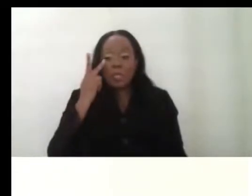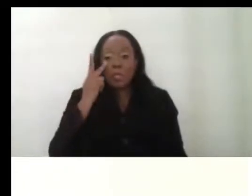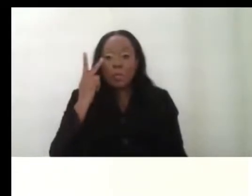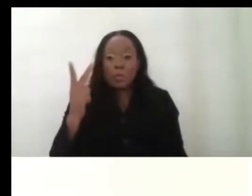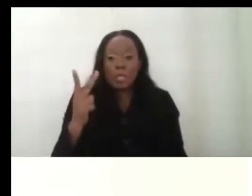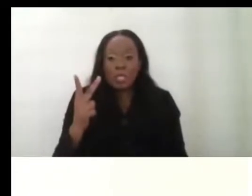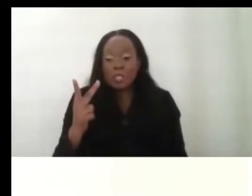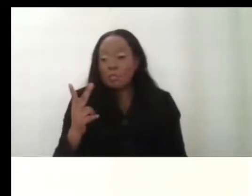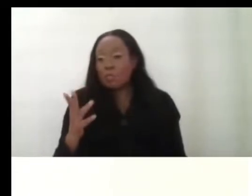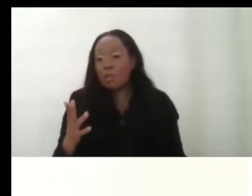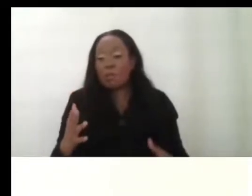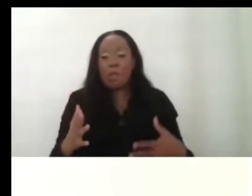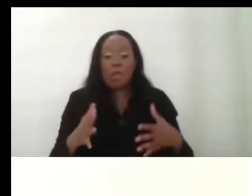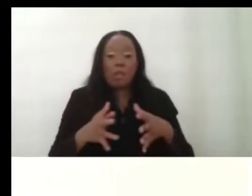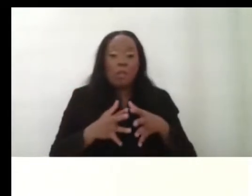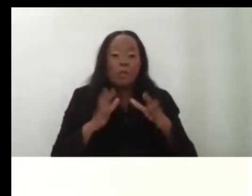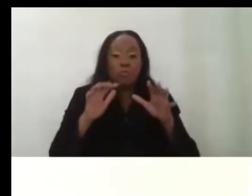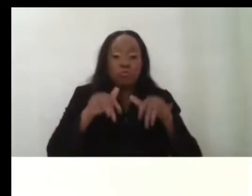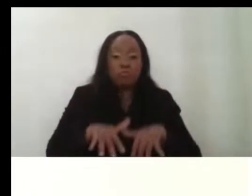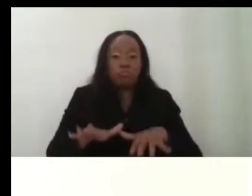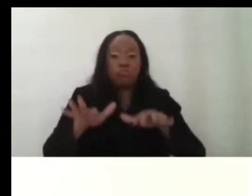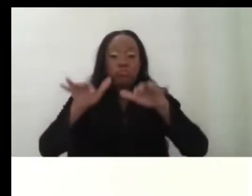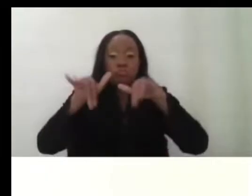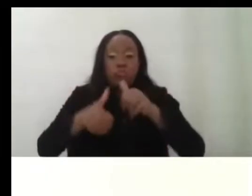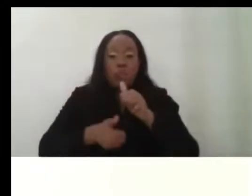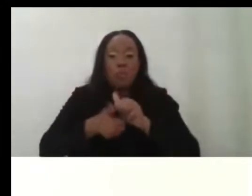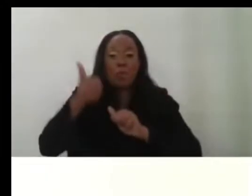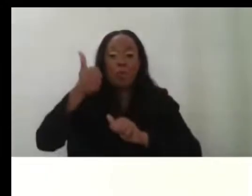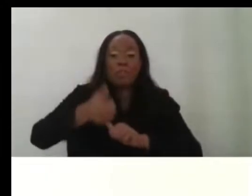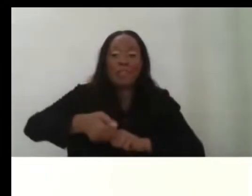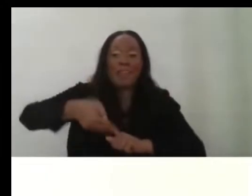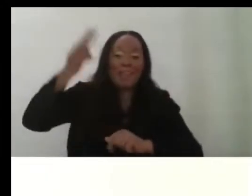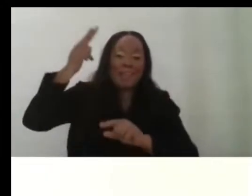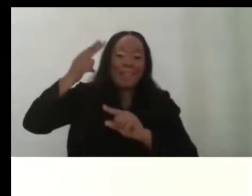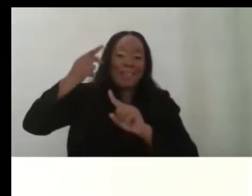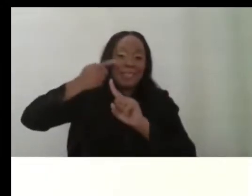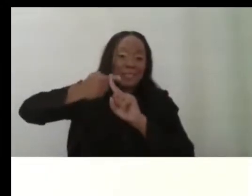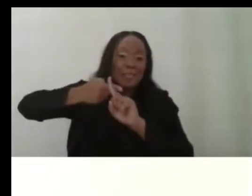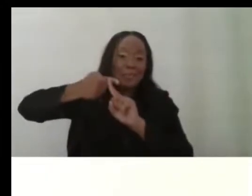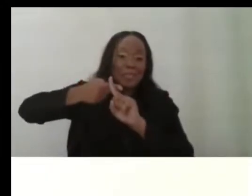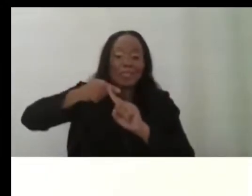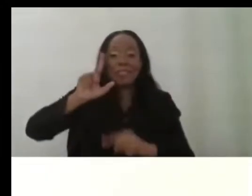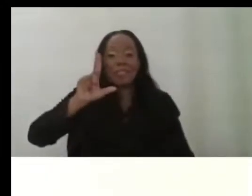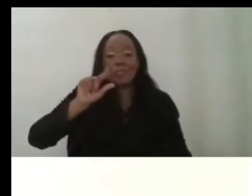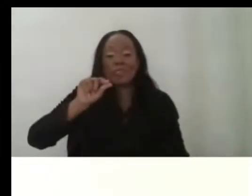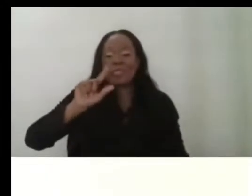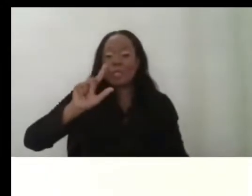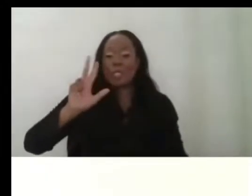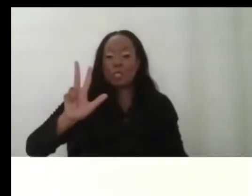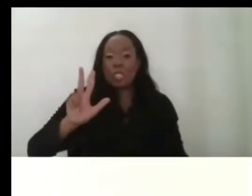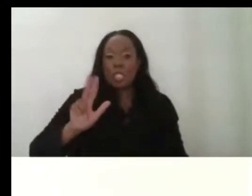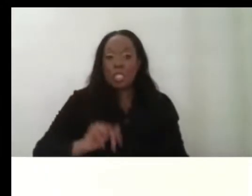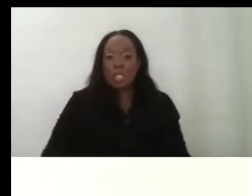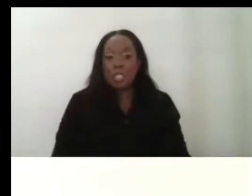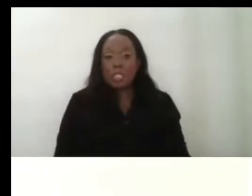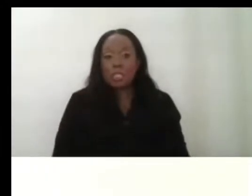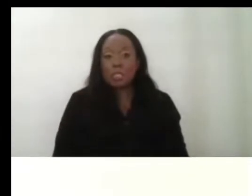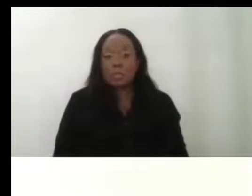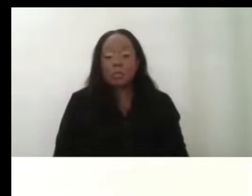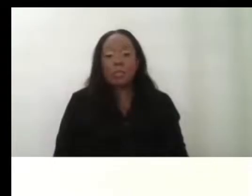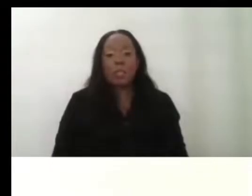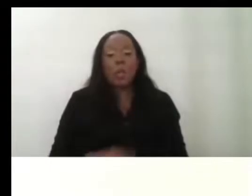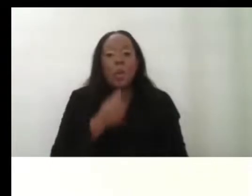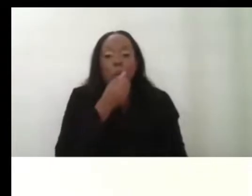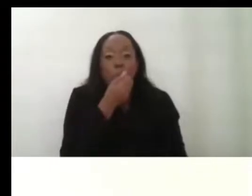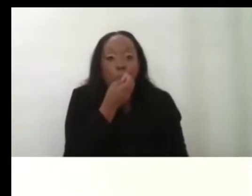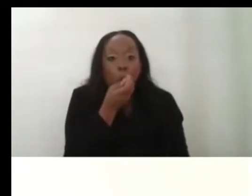2023, we broke our record for highest temperature ever recorded in Barbados. 2023. Some really warm sea